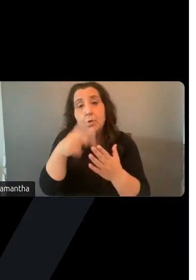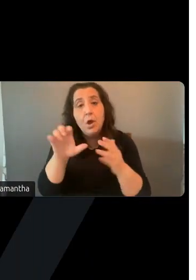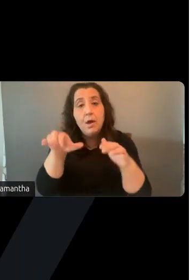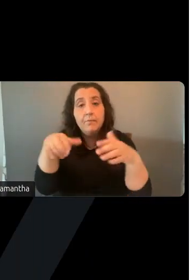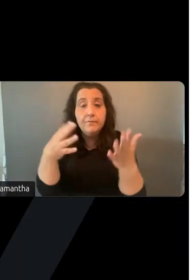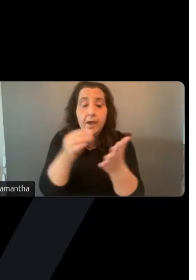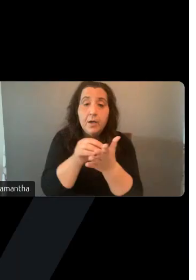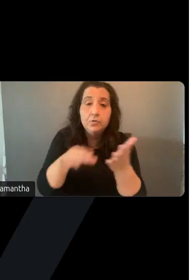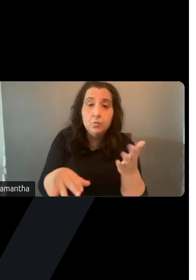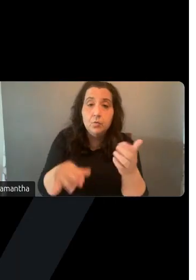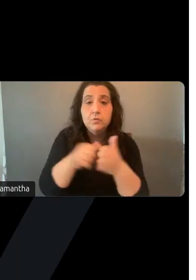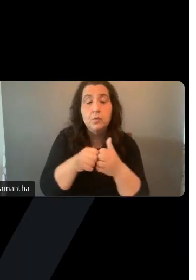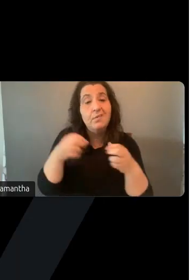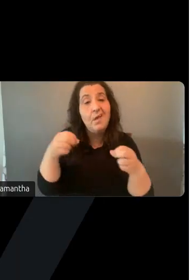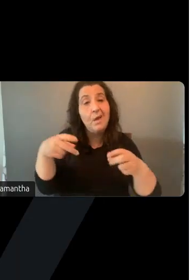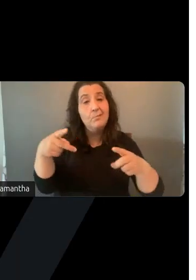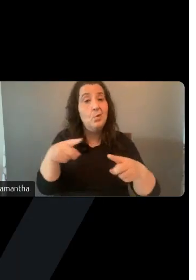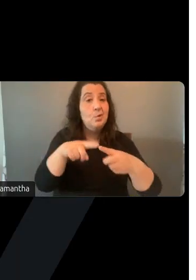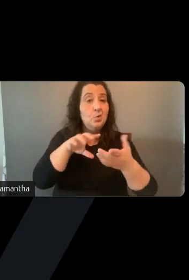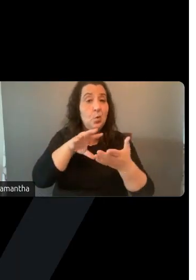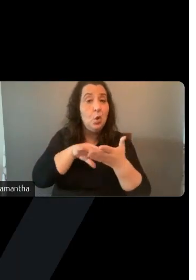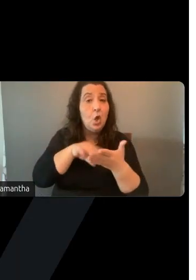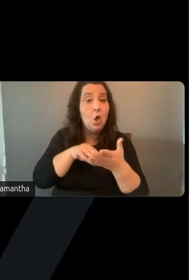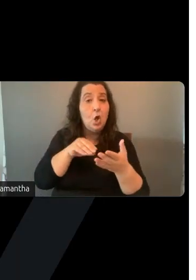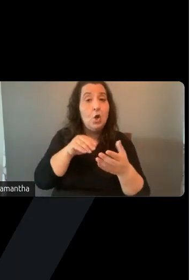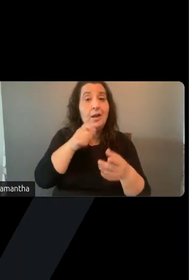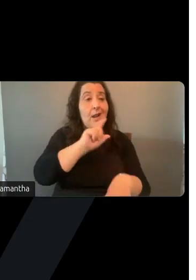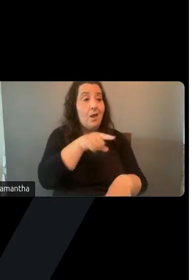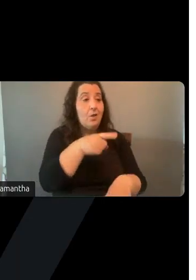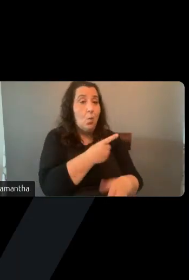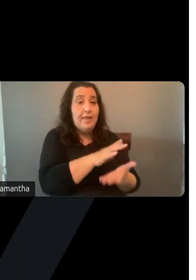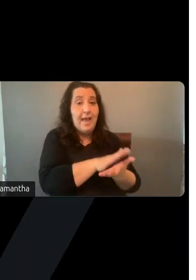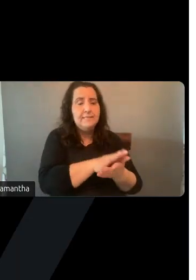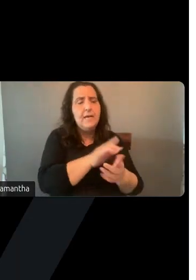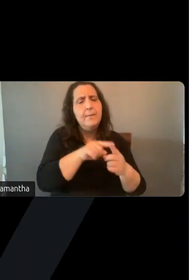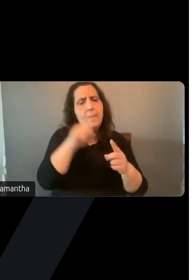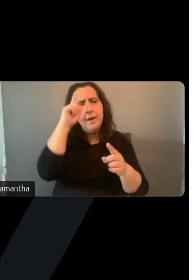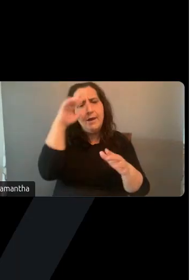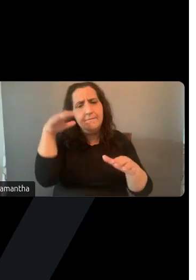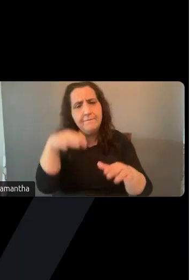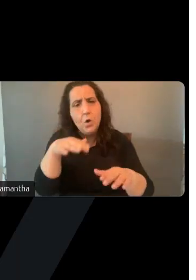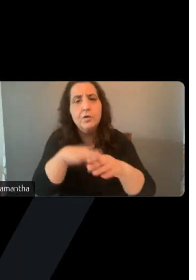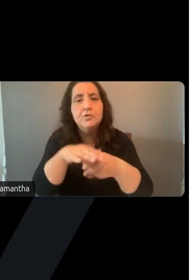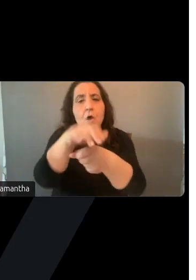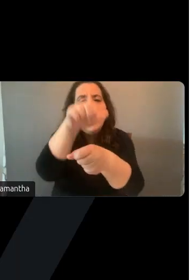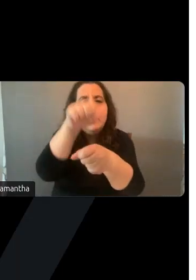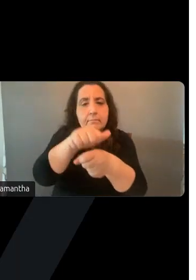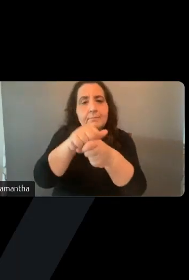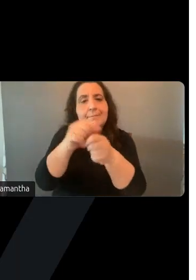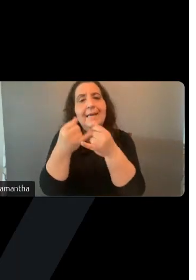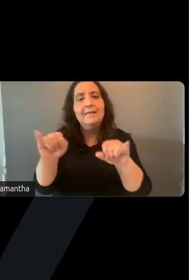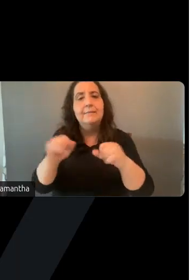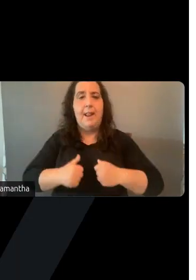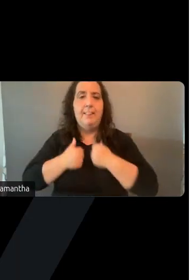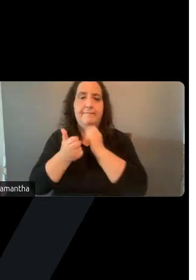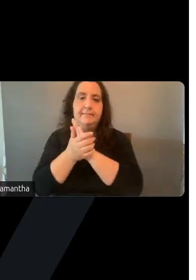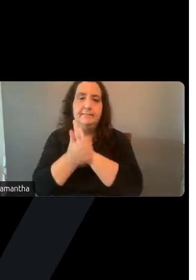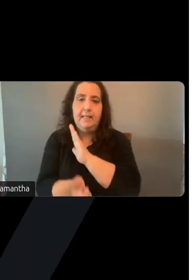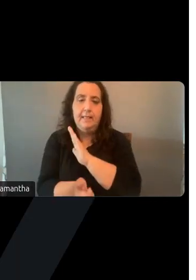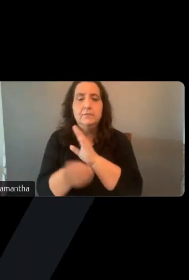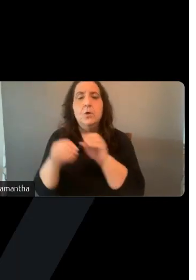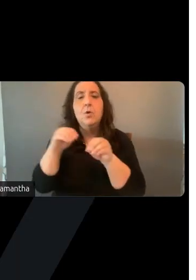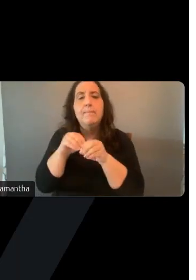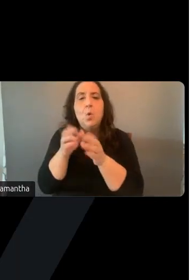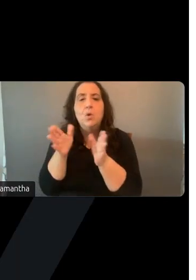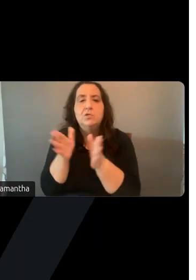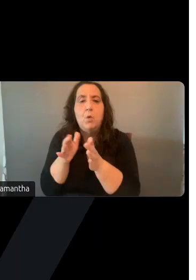opportunity to learn even more than just academics, but really focusing on employment and independent living skills in smaller